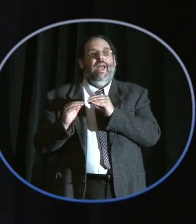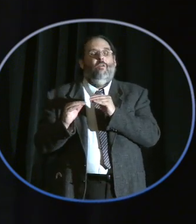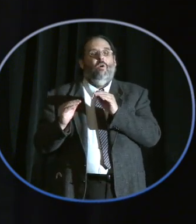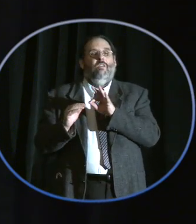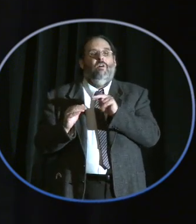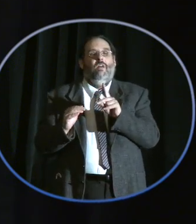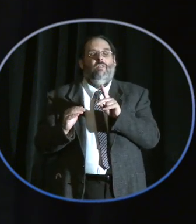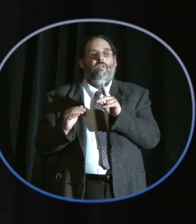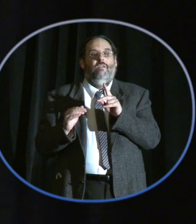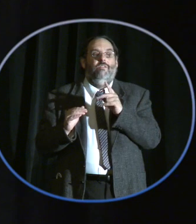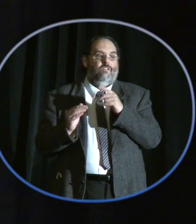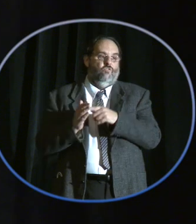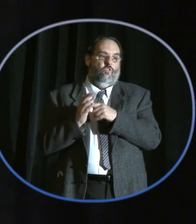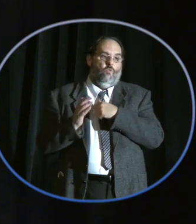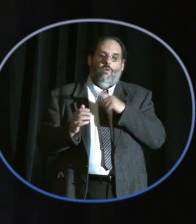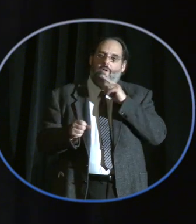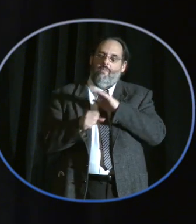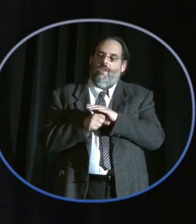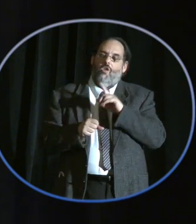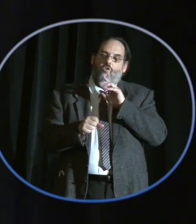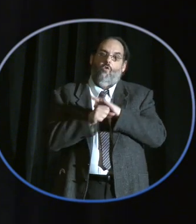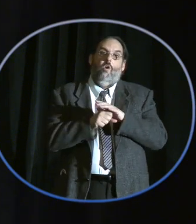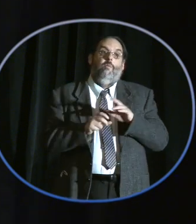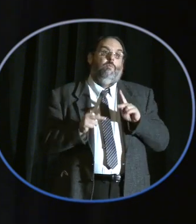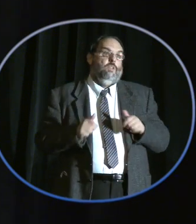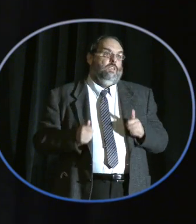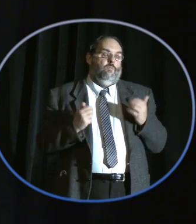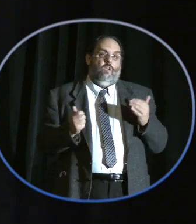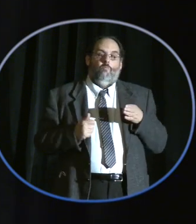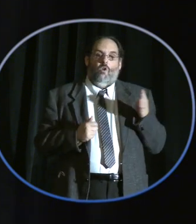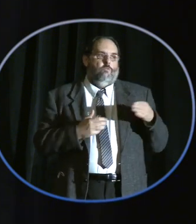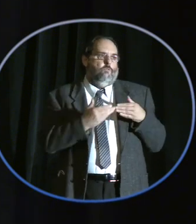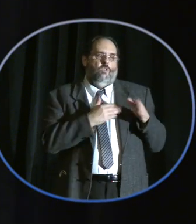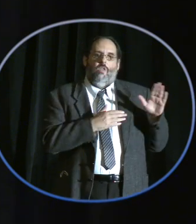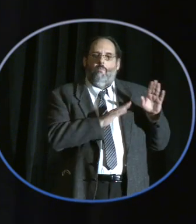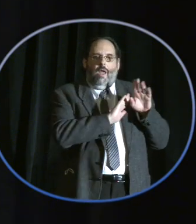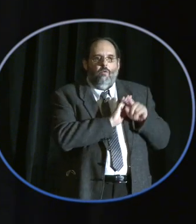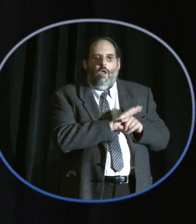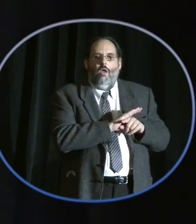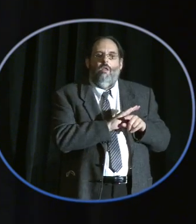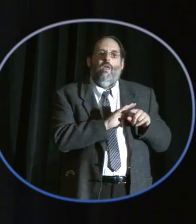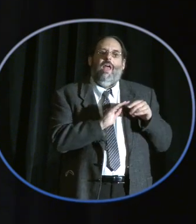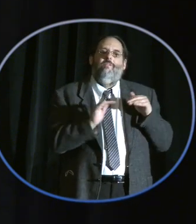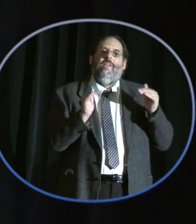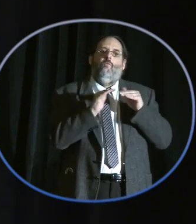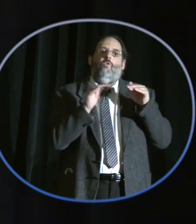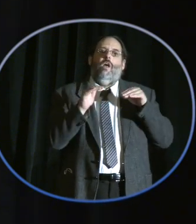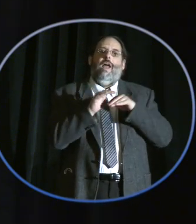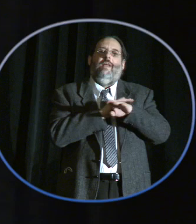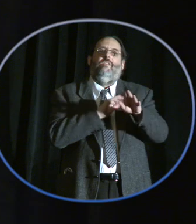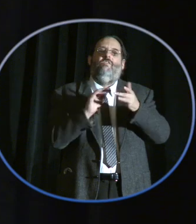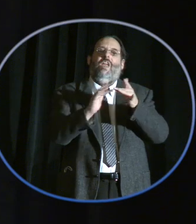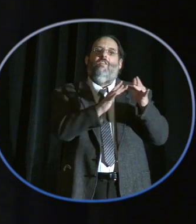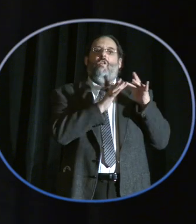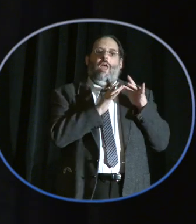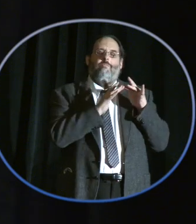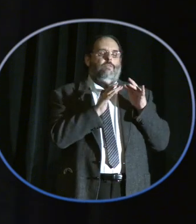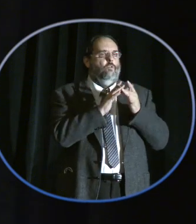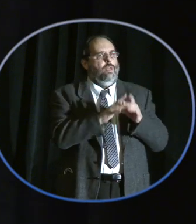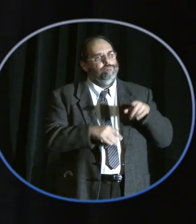unwavering commitment to ensuring that the residents of Baltimore, regardless of their background, have equal access to this